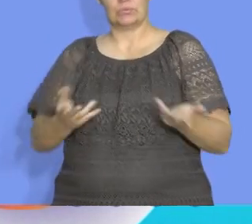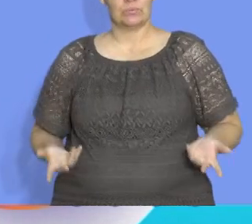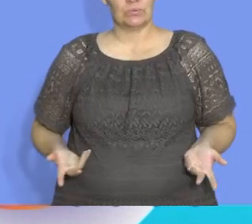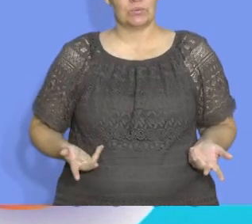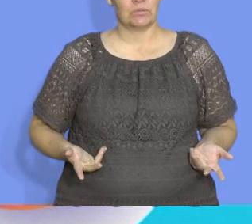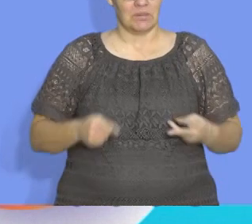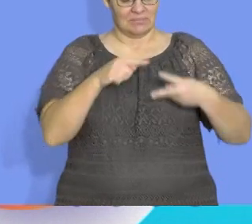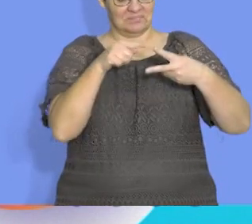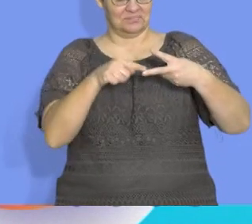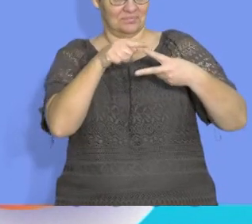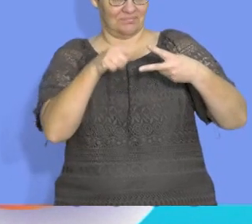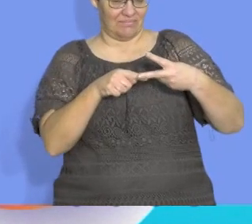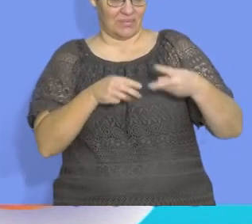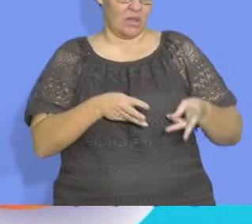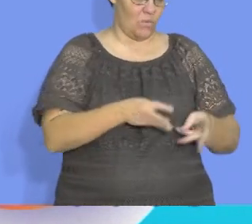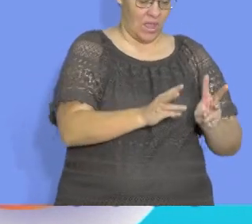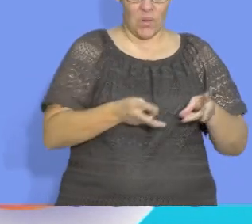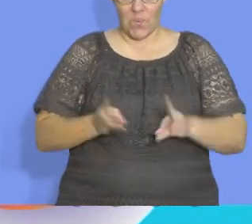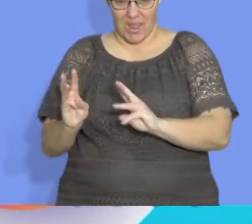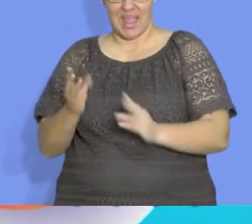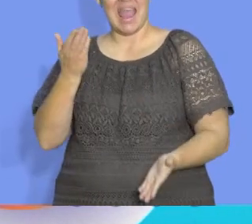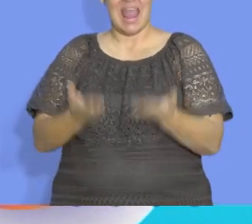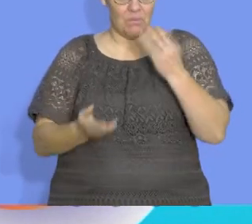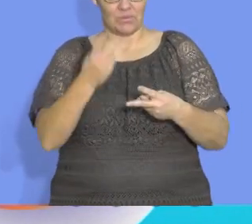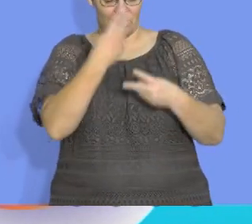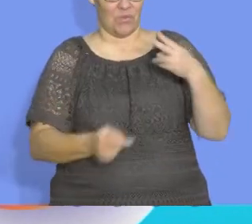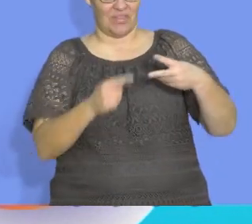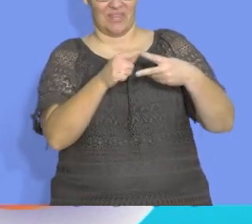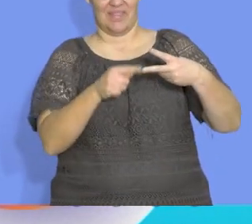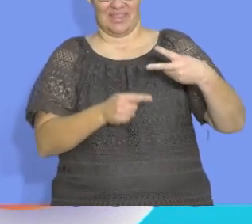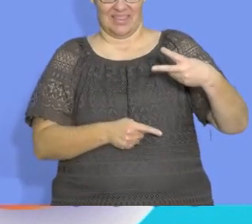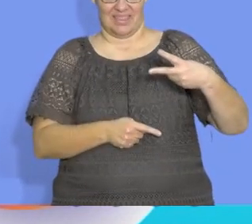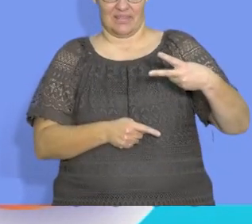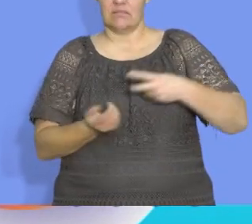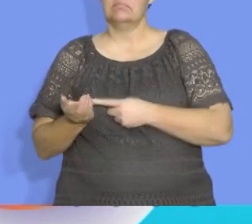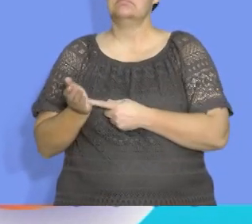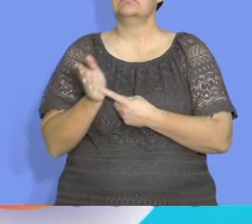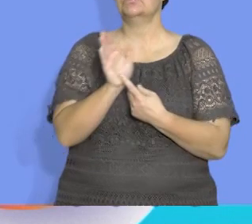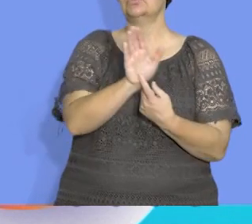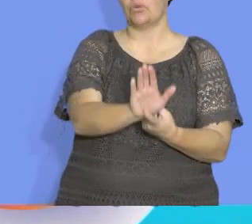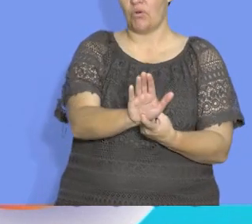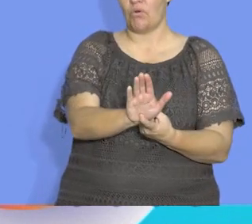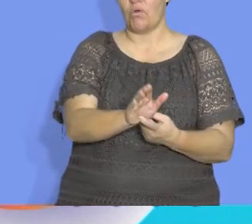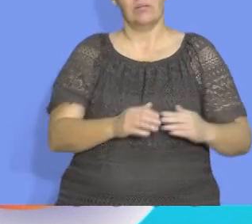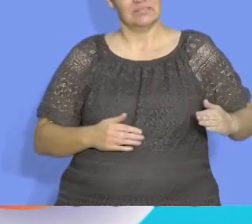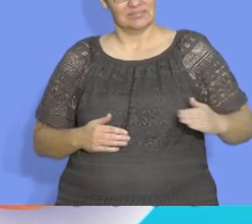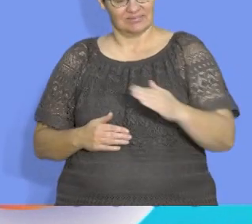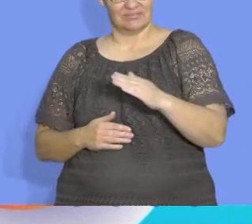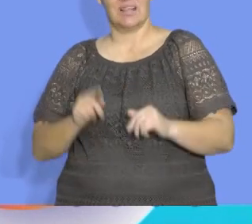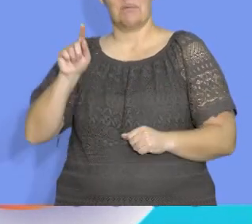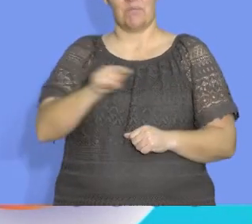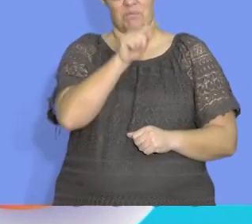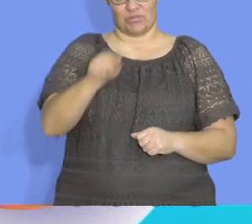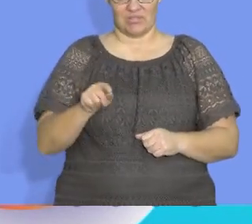two things, two ways, two equations, if you like, that can indicate for us that we have a directly